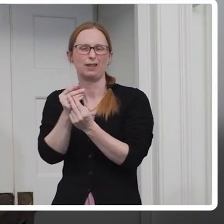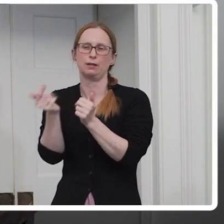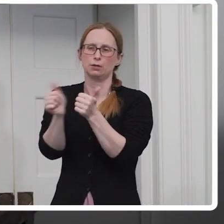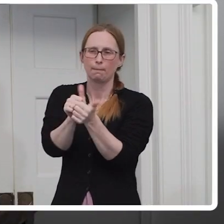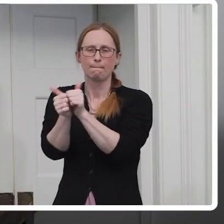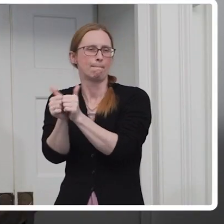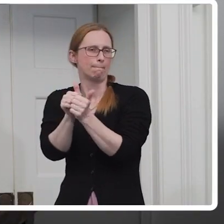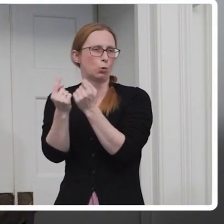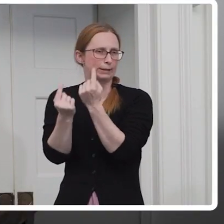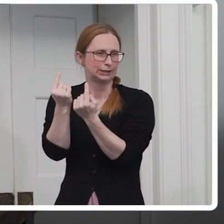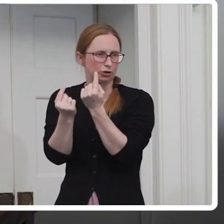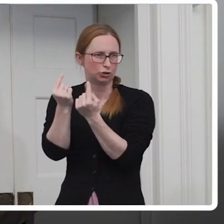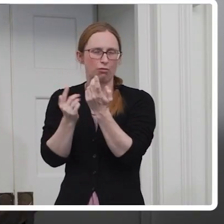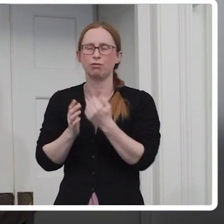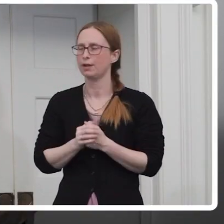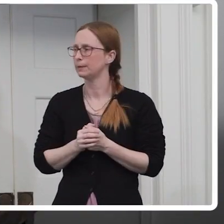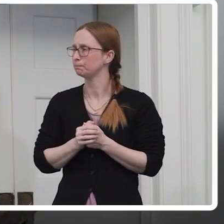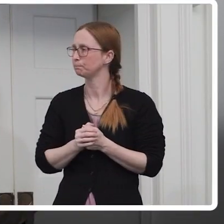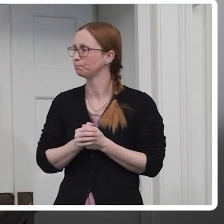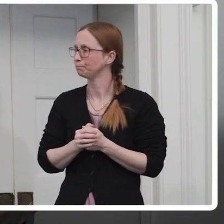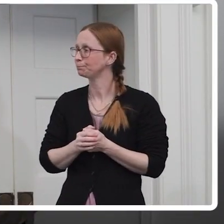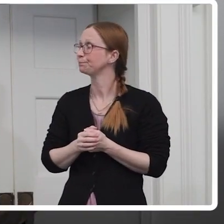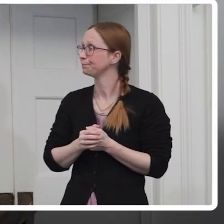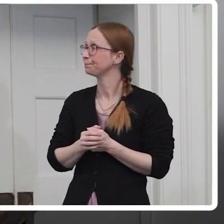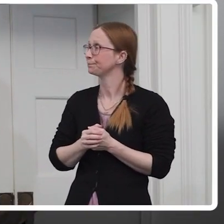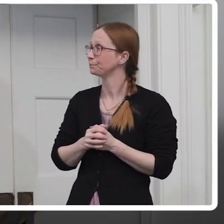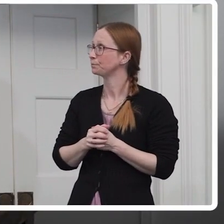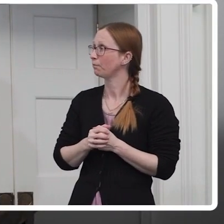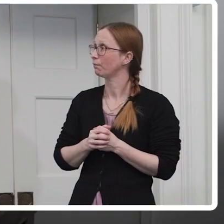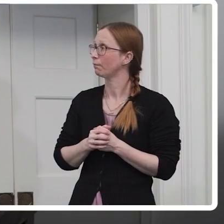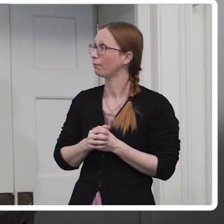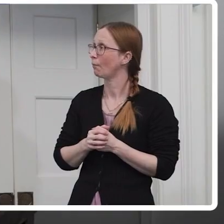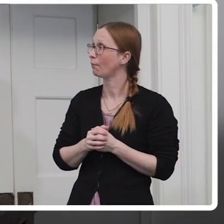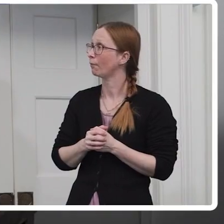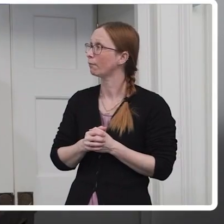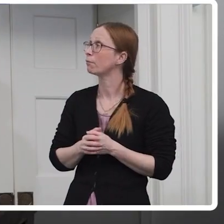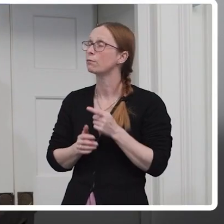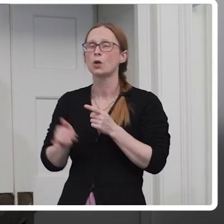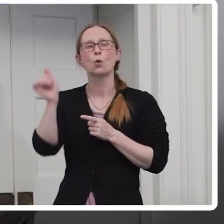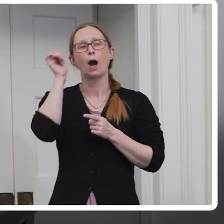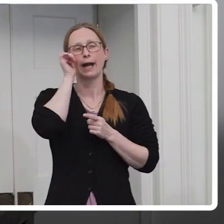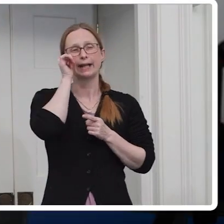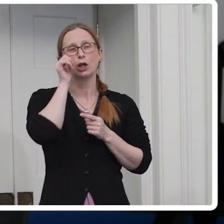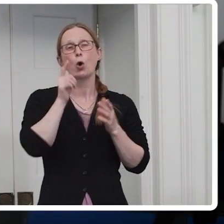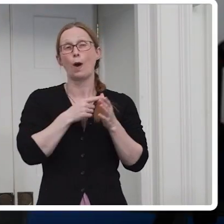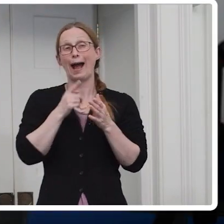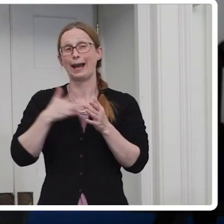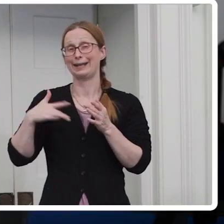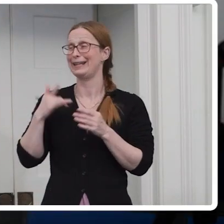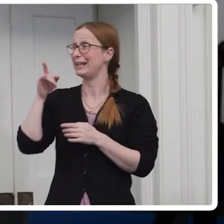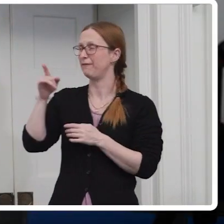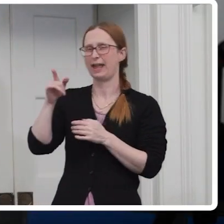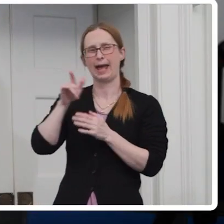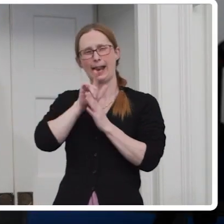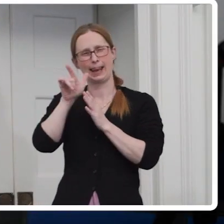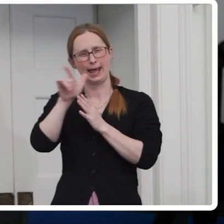other in different ways during that time. Yeah, and I know that Allen lived